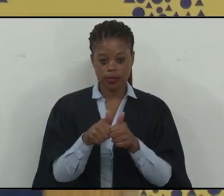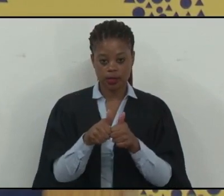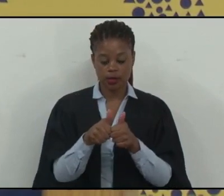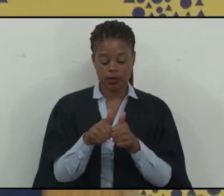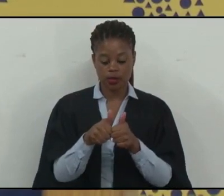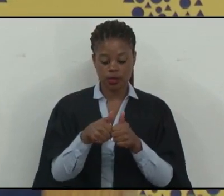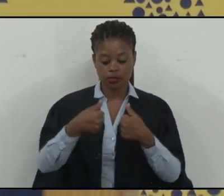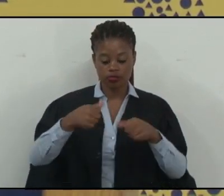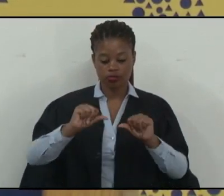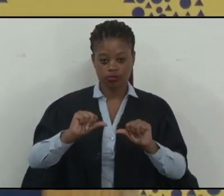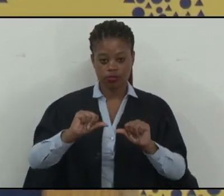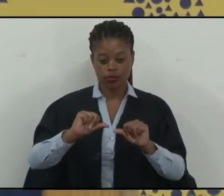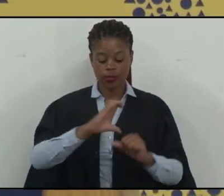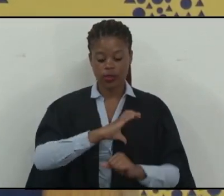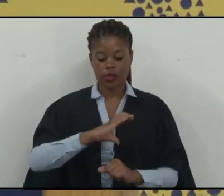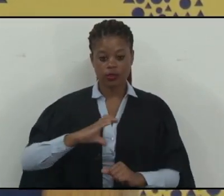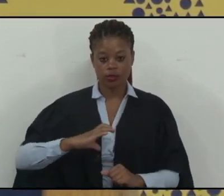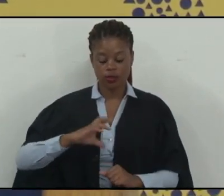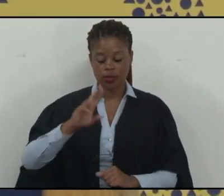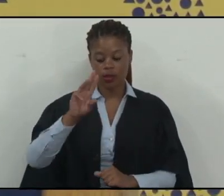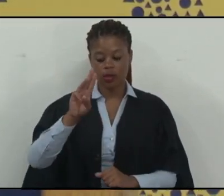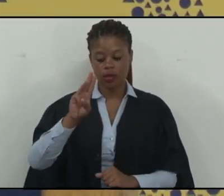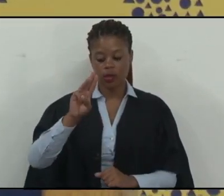Council, Ms. Michelle Mbato,